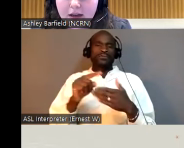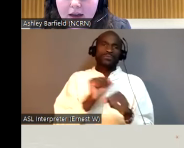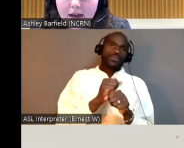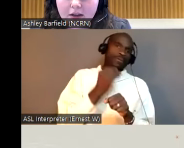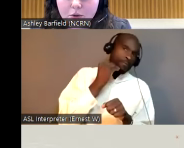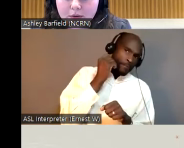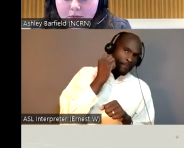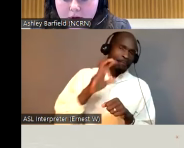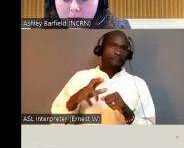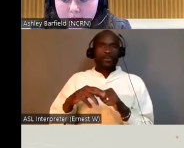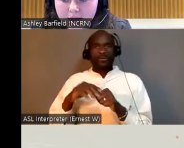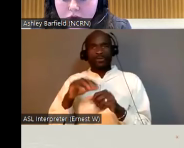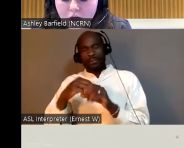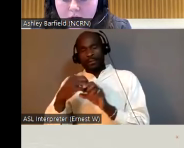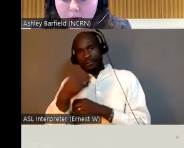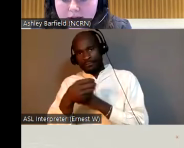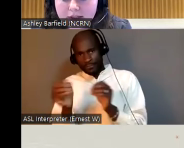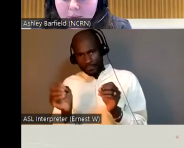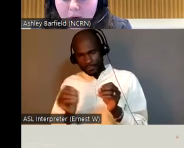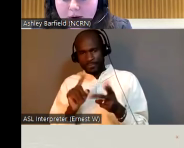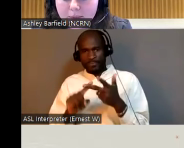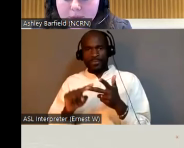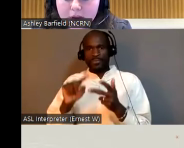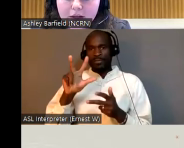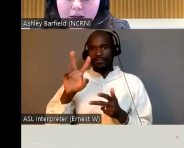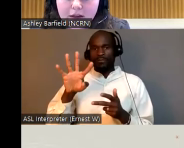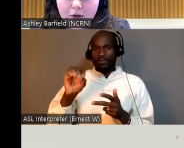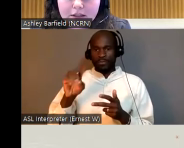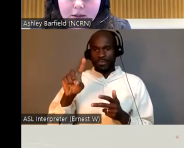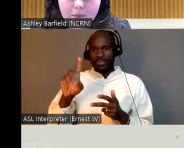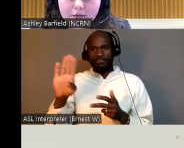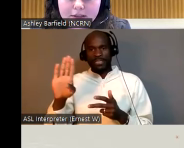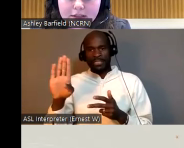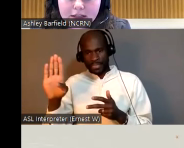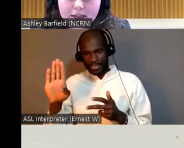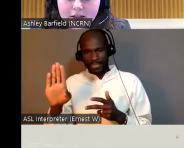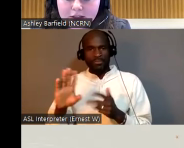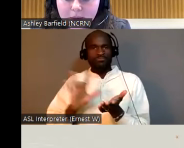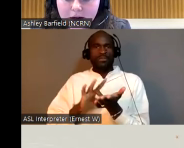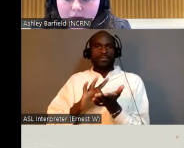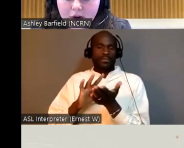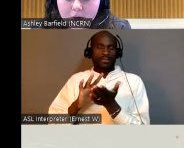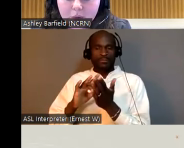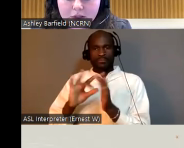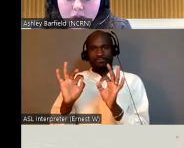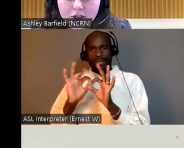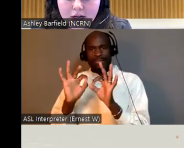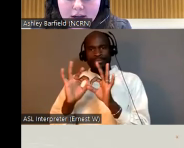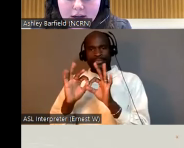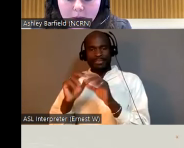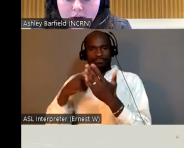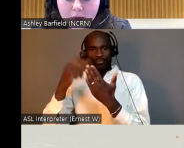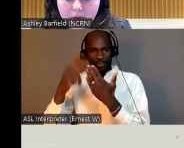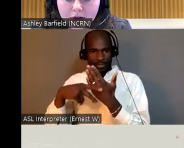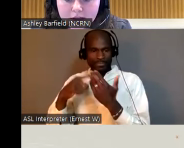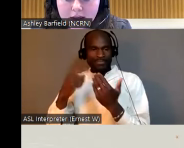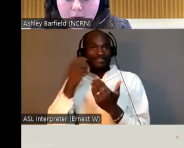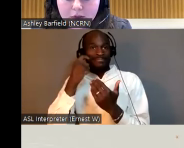telehealth, and the 340B drug pricing program. Gracie previously conducted behavioral health research at